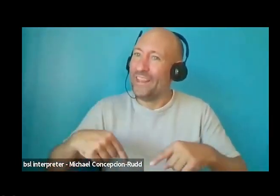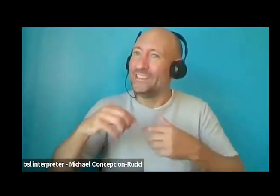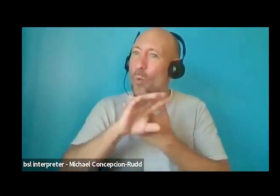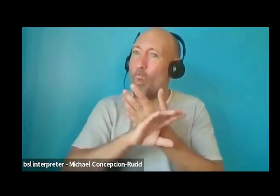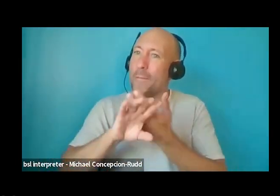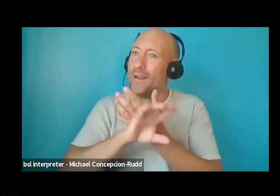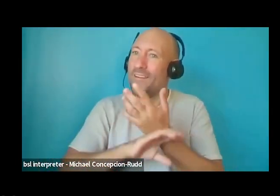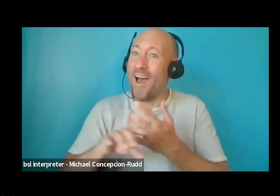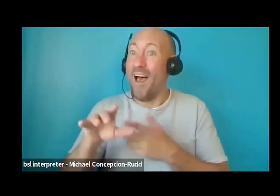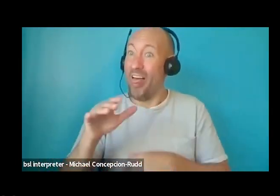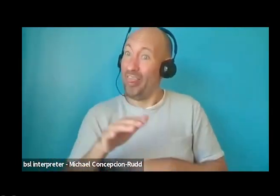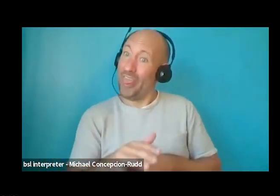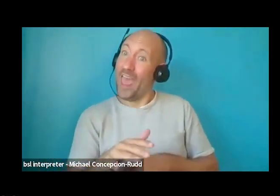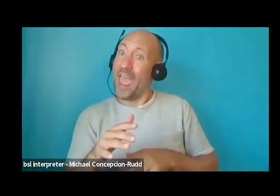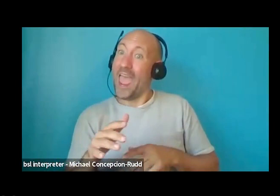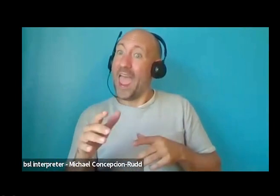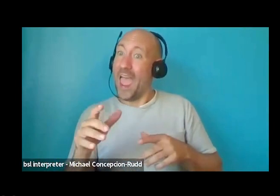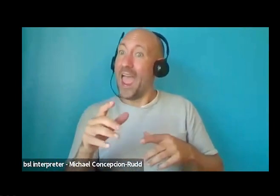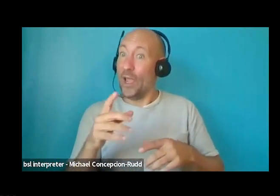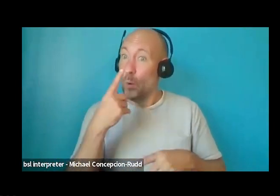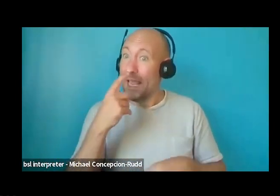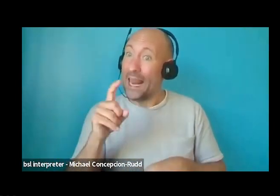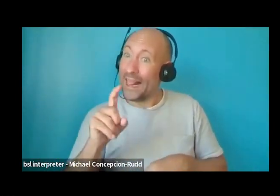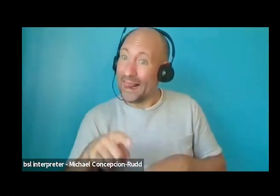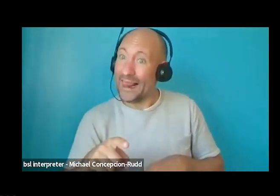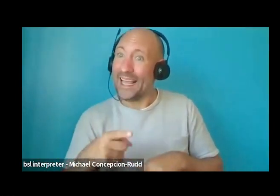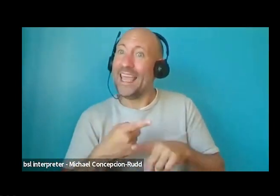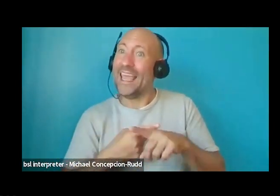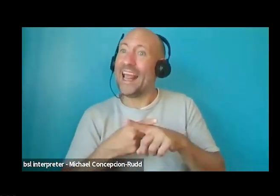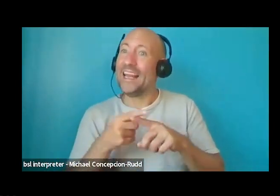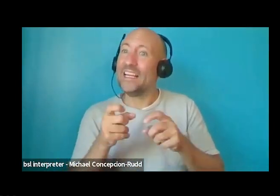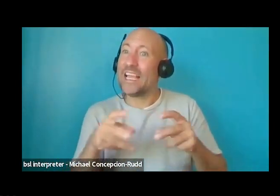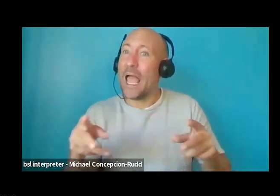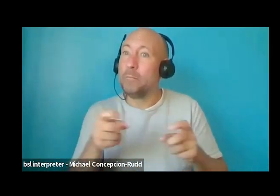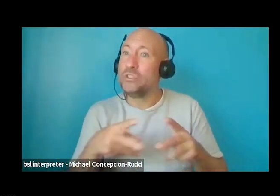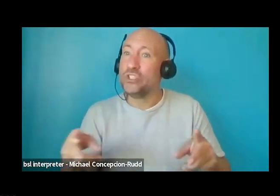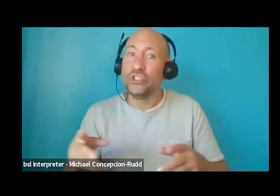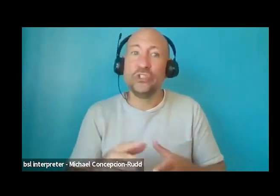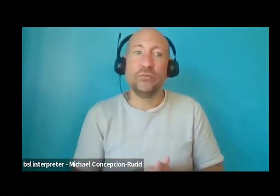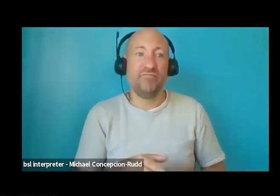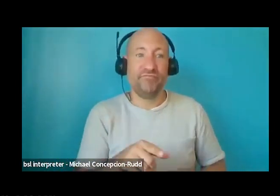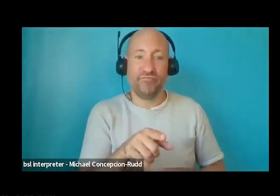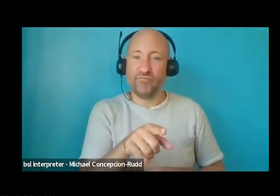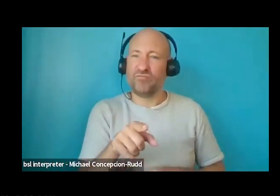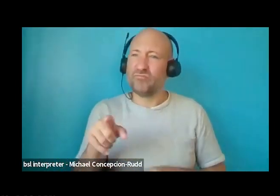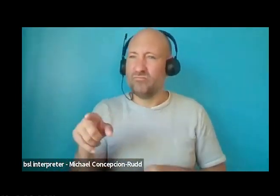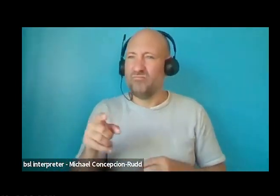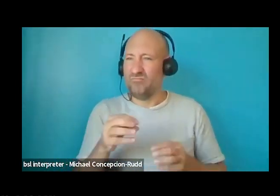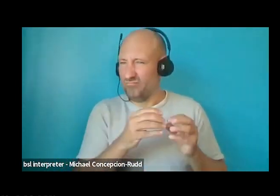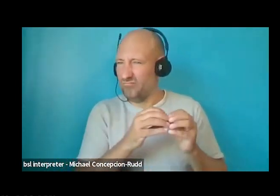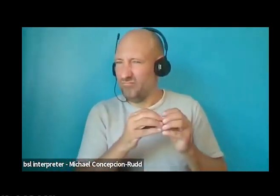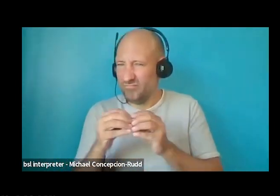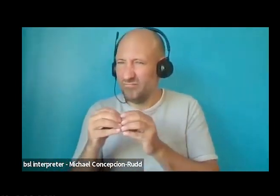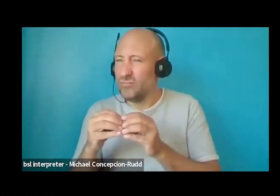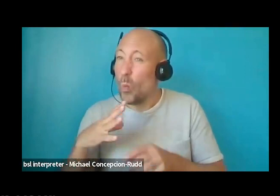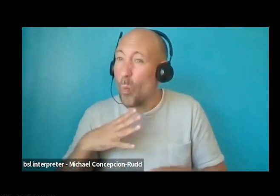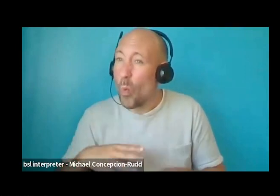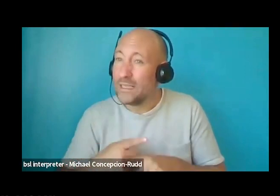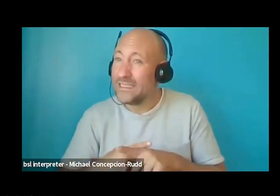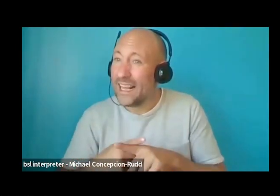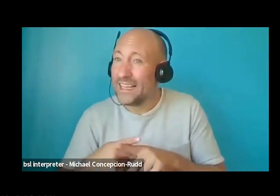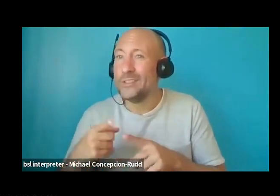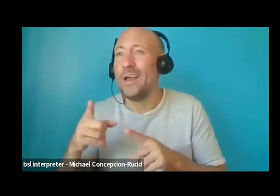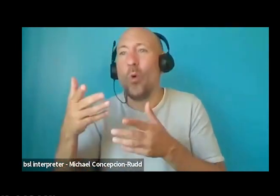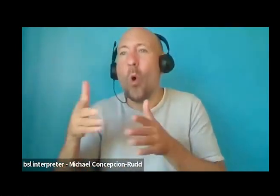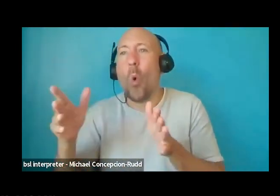the Eventbrite page too. But just to remind you of the link now, to activate the English captions, please open your